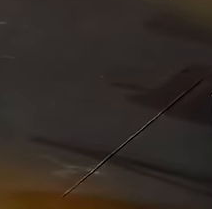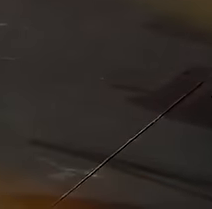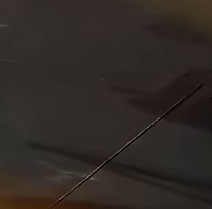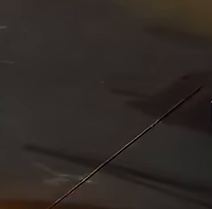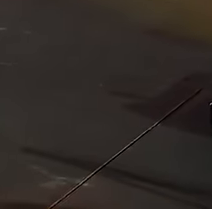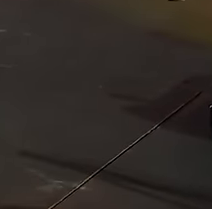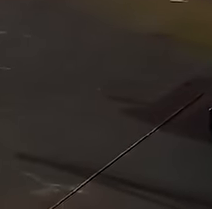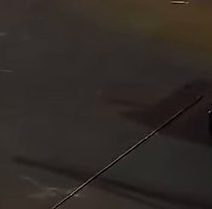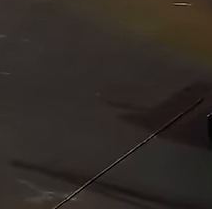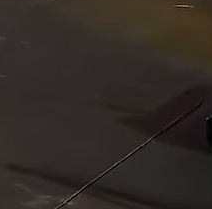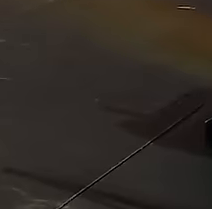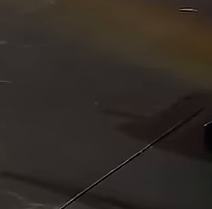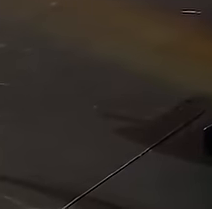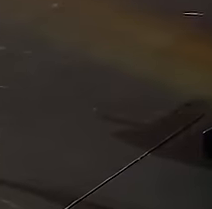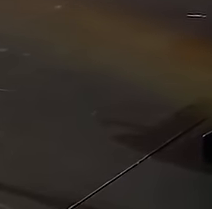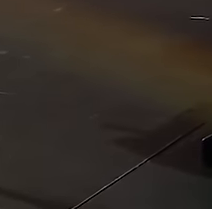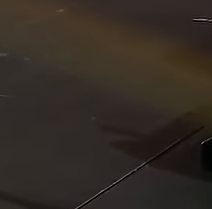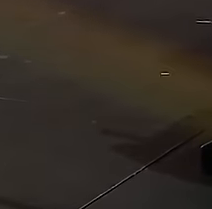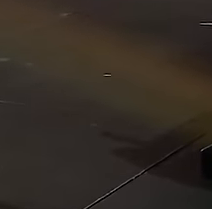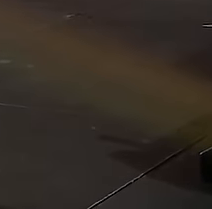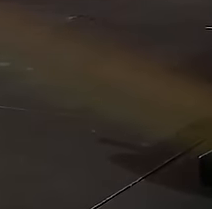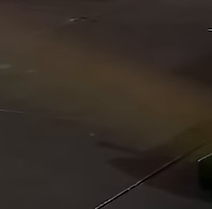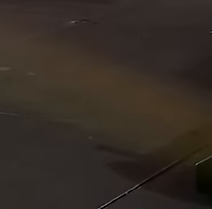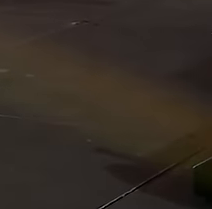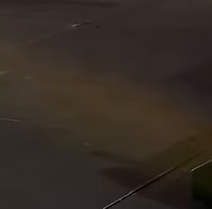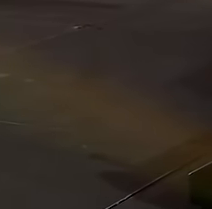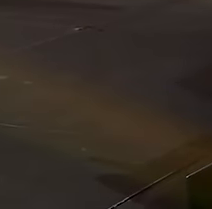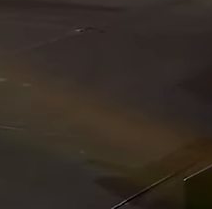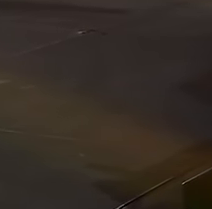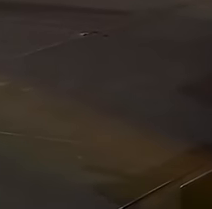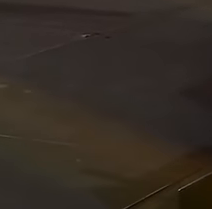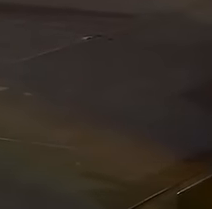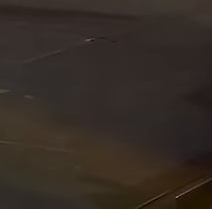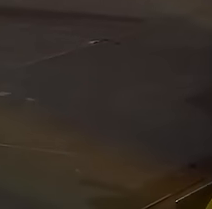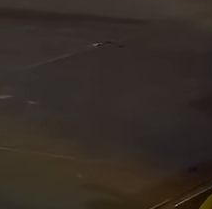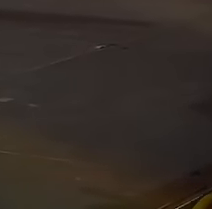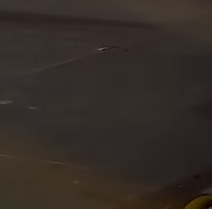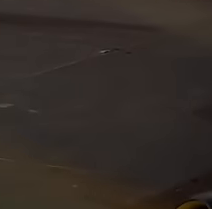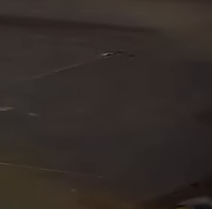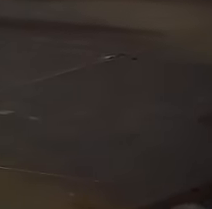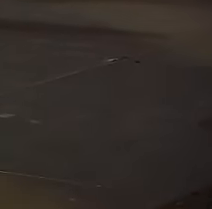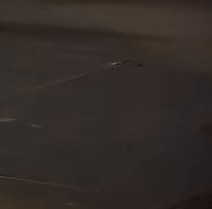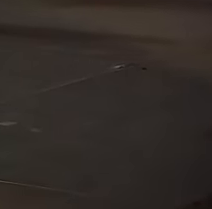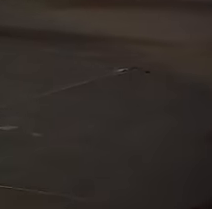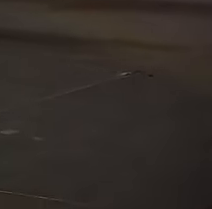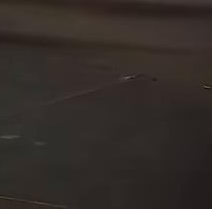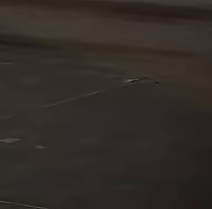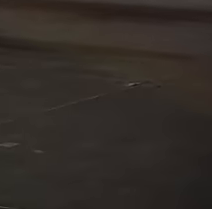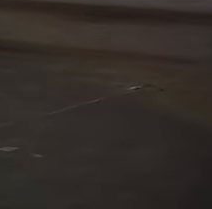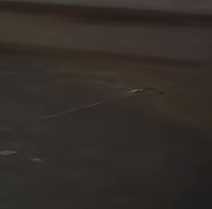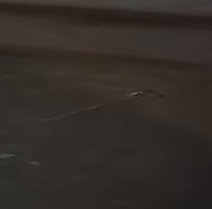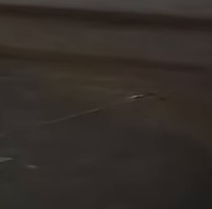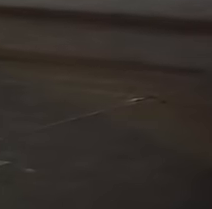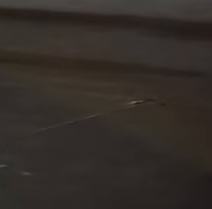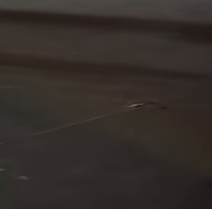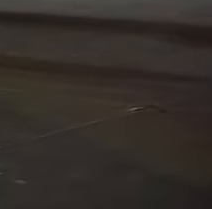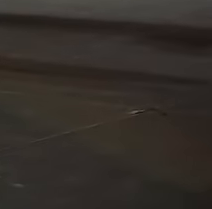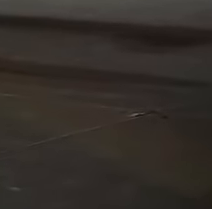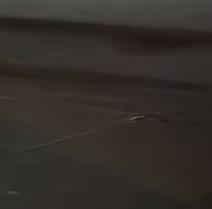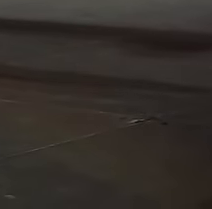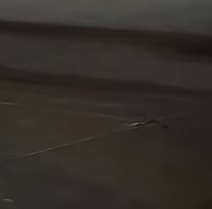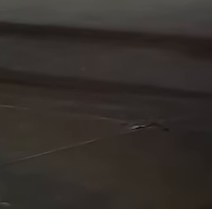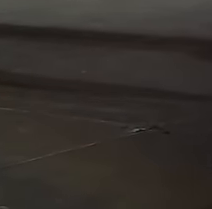y los hermanos que estábamos ahí, pudimos hablar al liderazgo de los mensajeros de paz en cómo ellos pueden ayudar entre ellos mismos